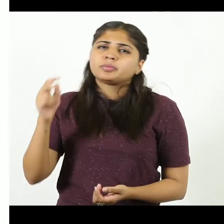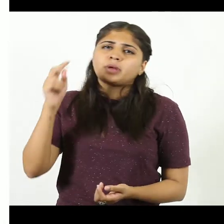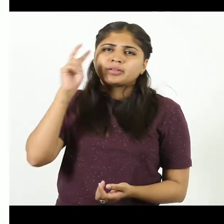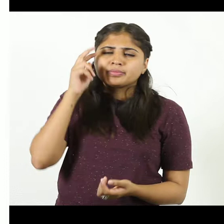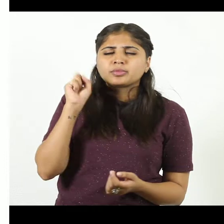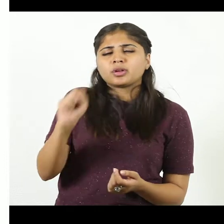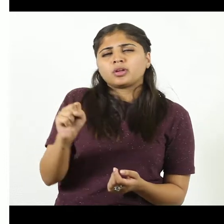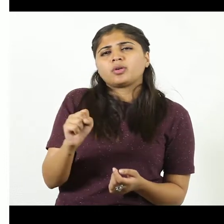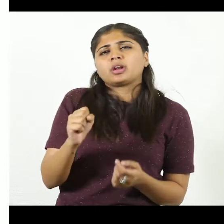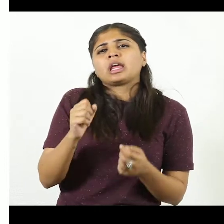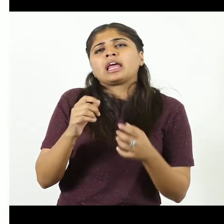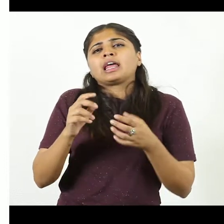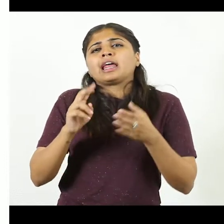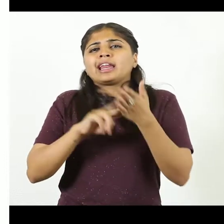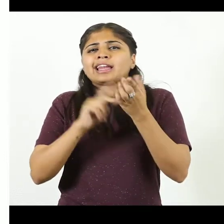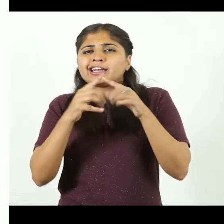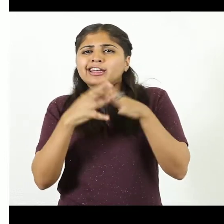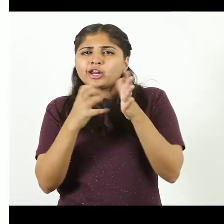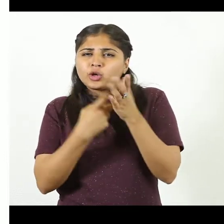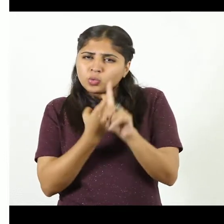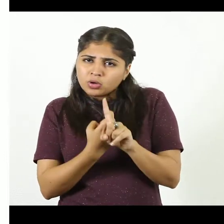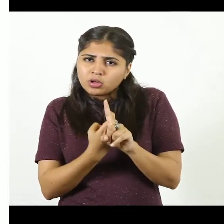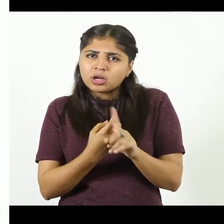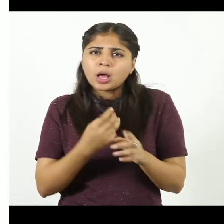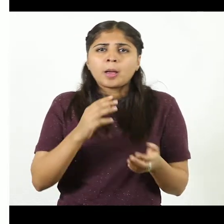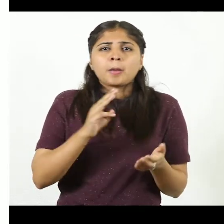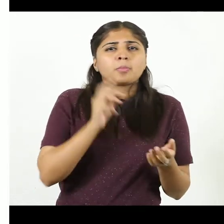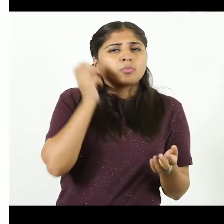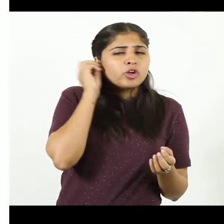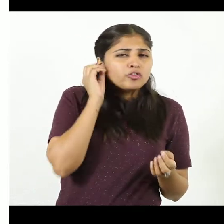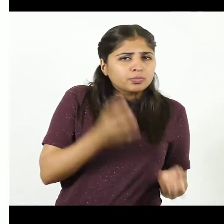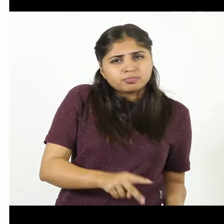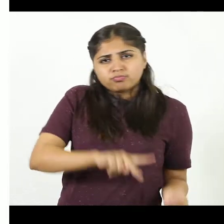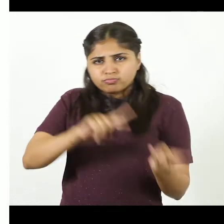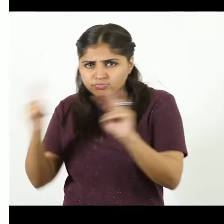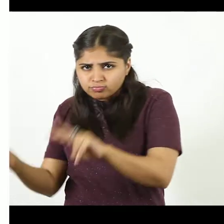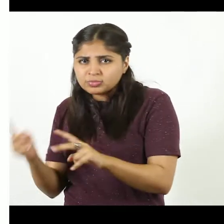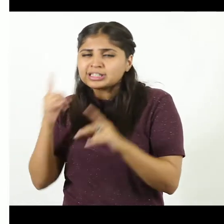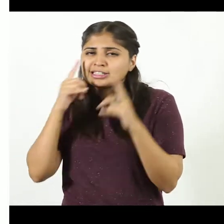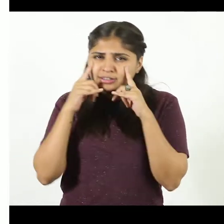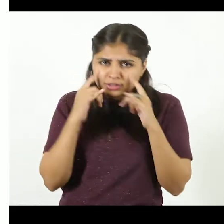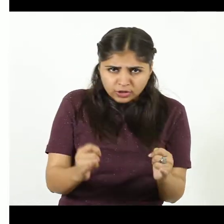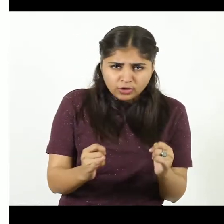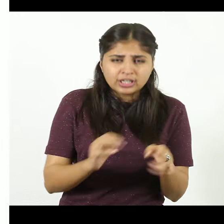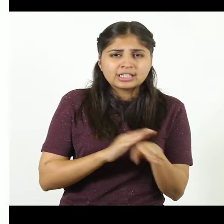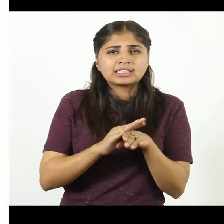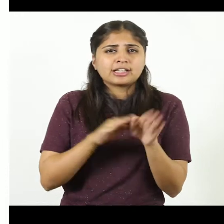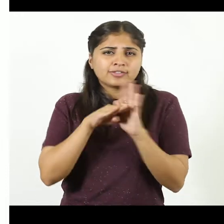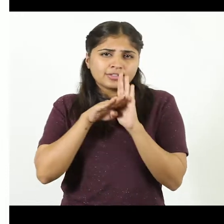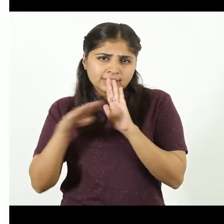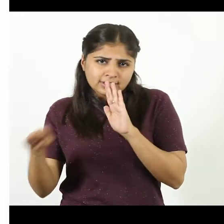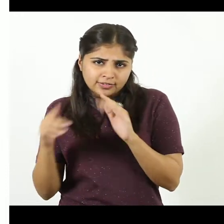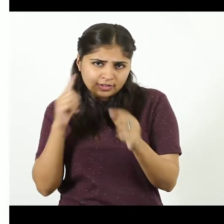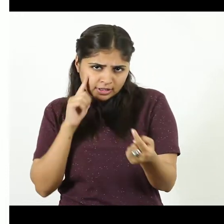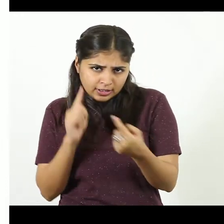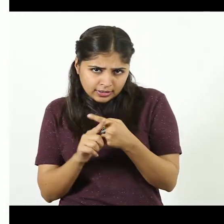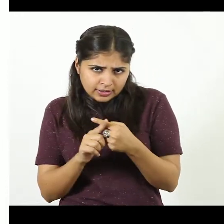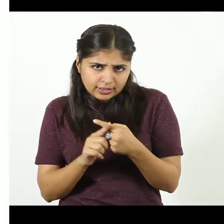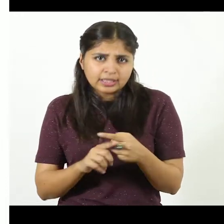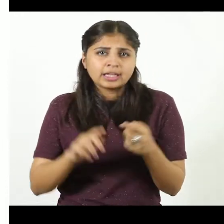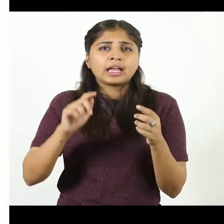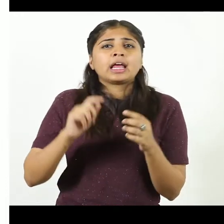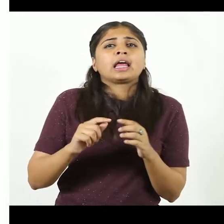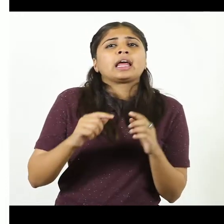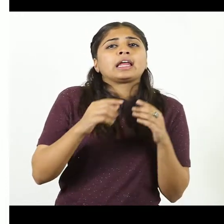Number 7, some other concepts: networking migration, security hardening, service legal agreements, escalation,